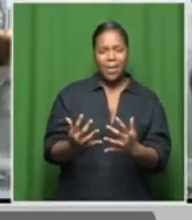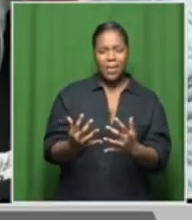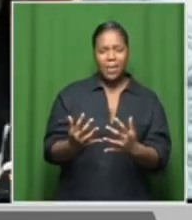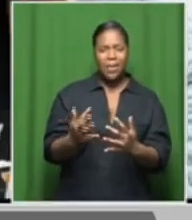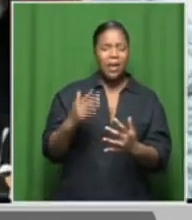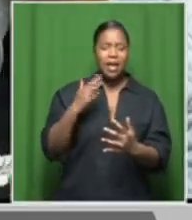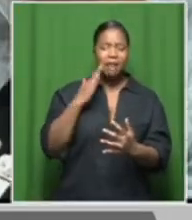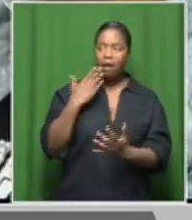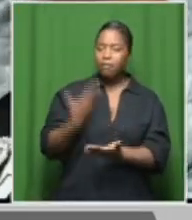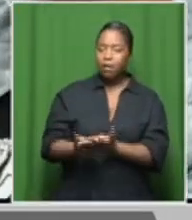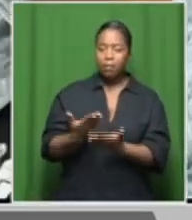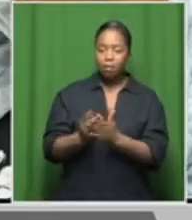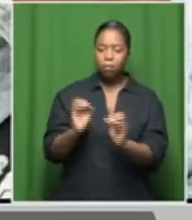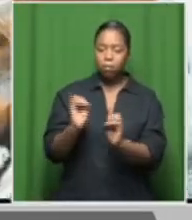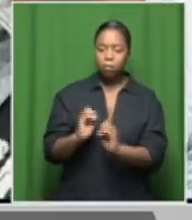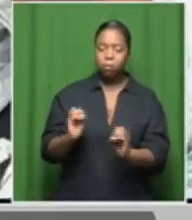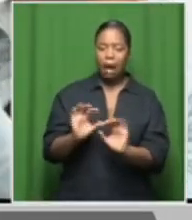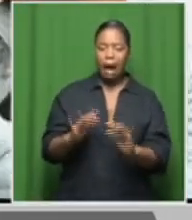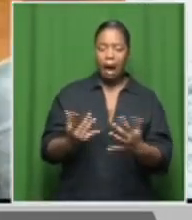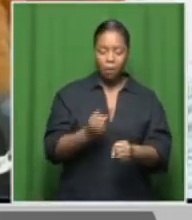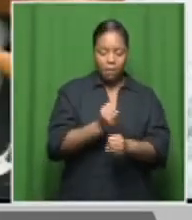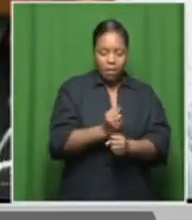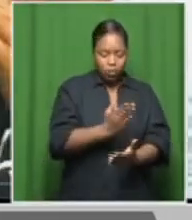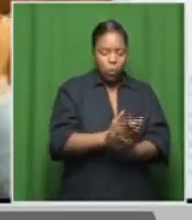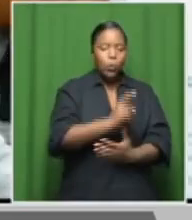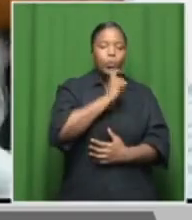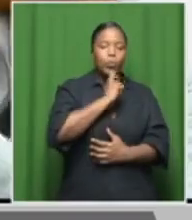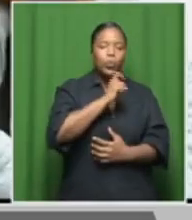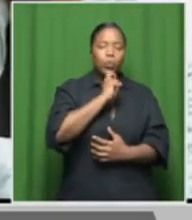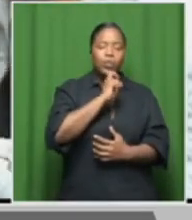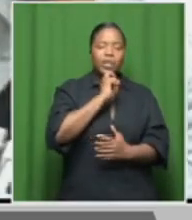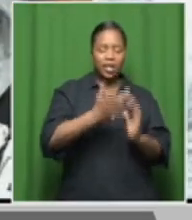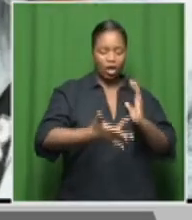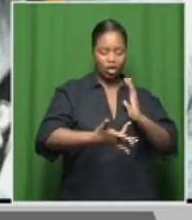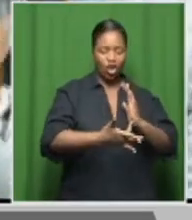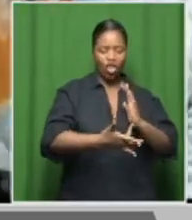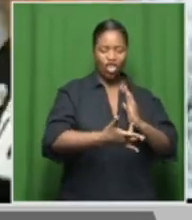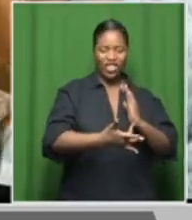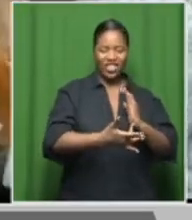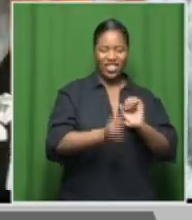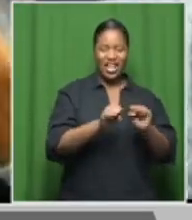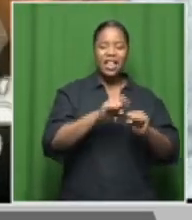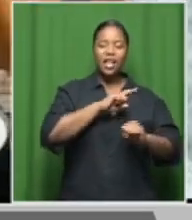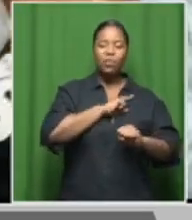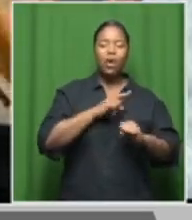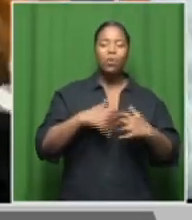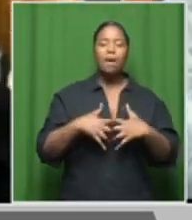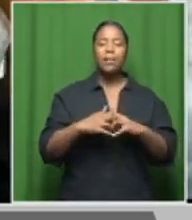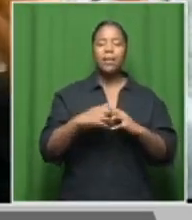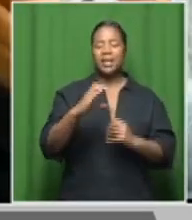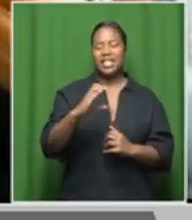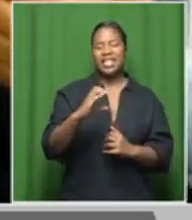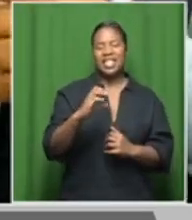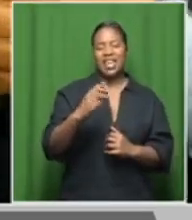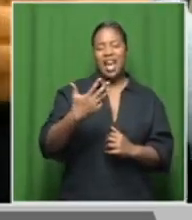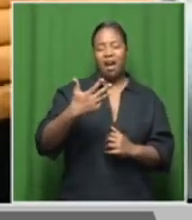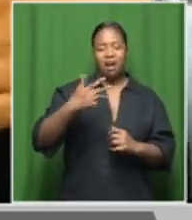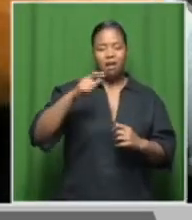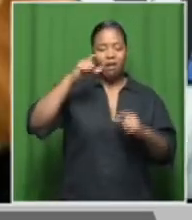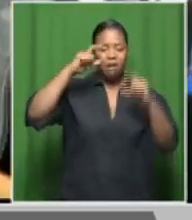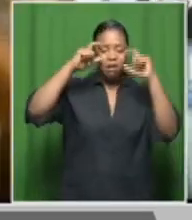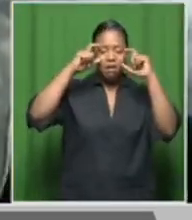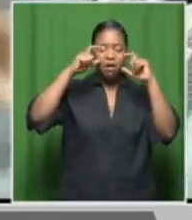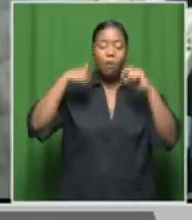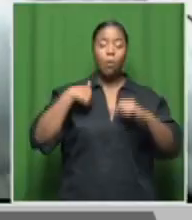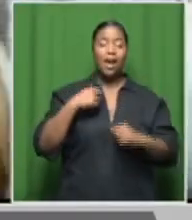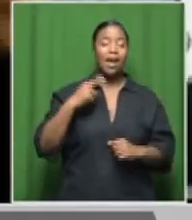not available? How can we bring technology? Then that's when we developed the REAH C9, where we're looking at a deaf person